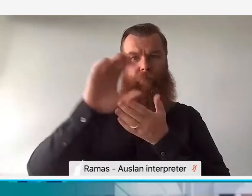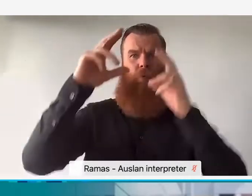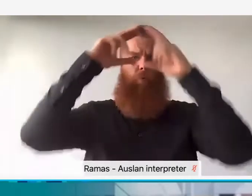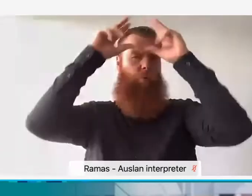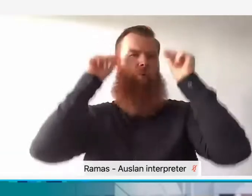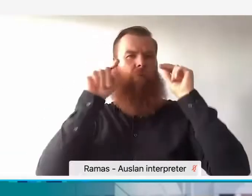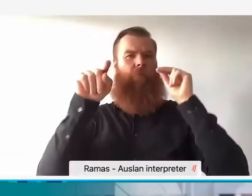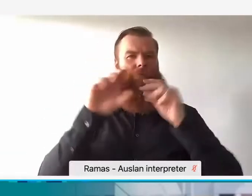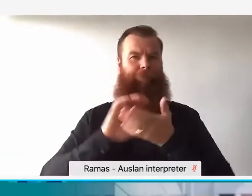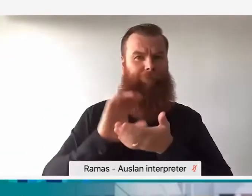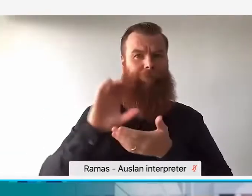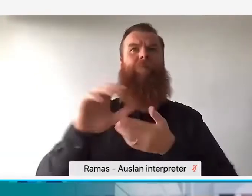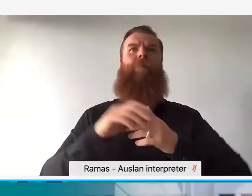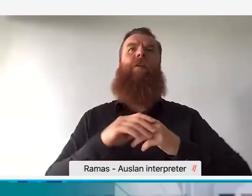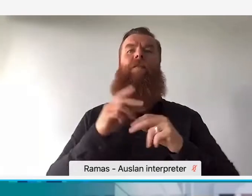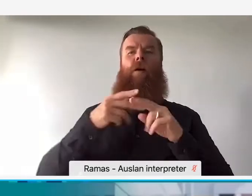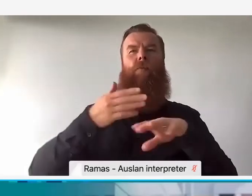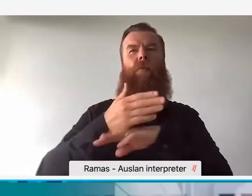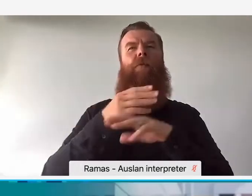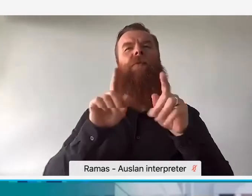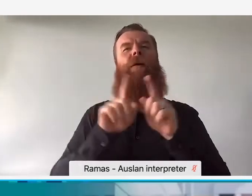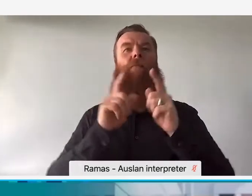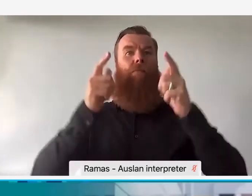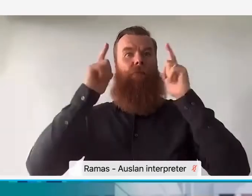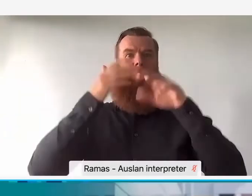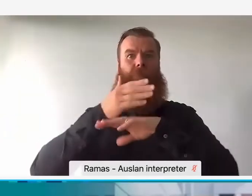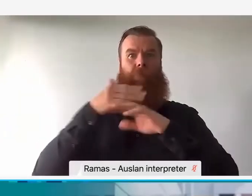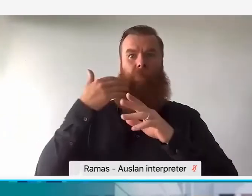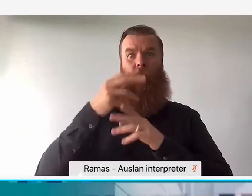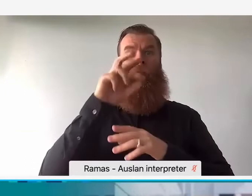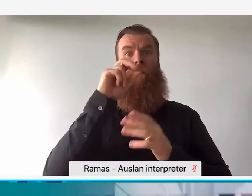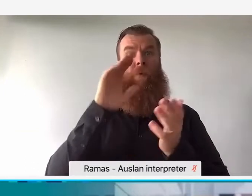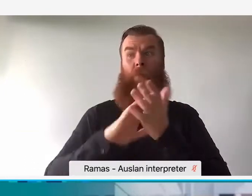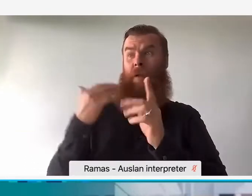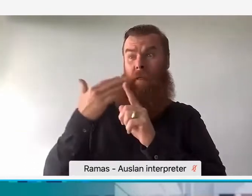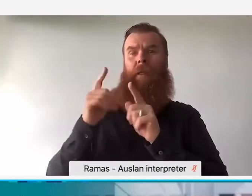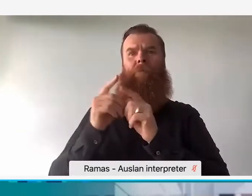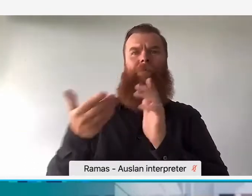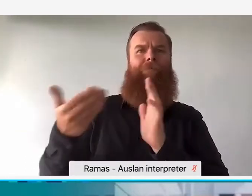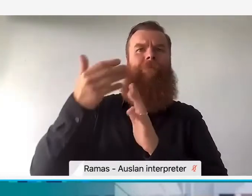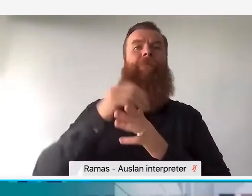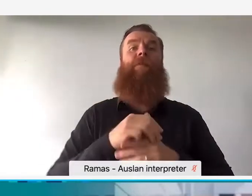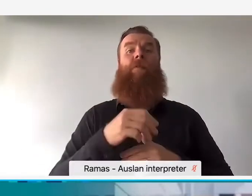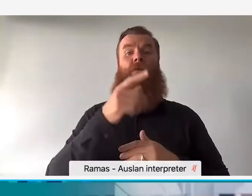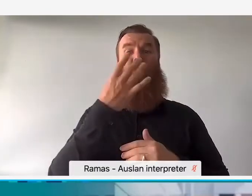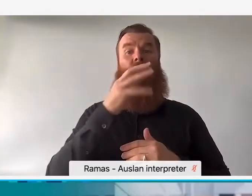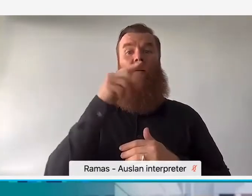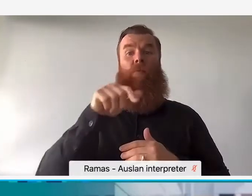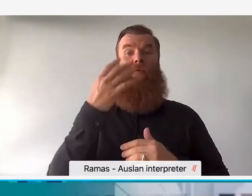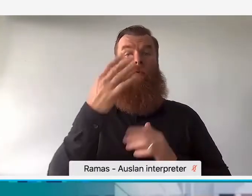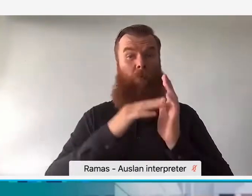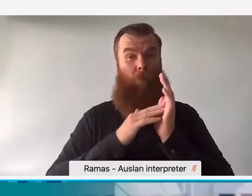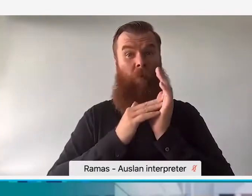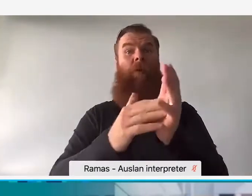12-month period. $49.4 million in increased funding towards training to improve workers' knowledge and practice